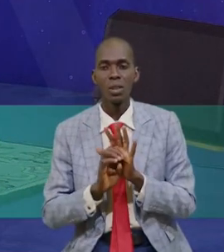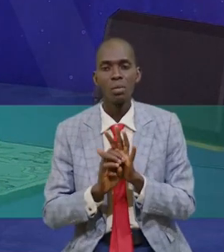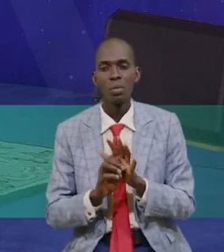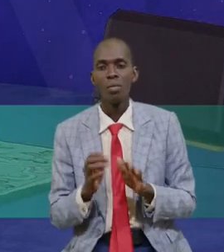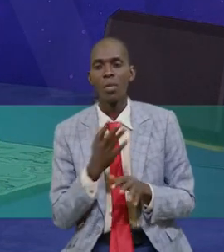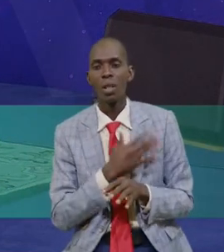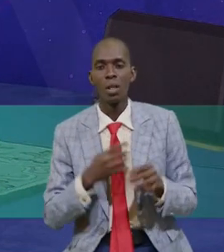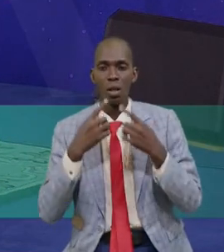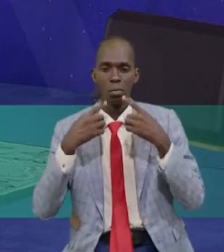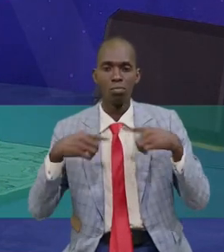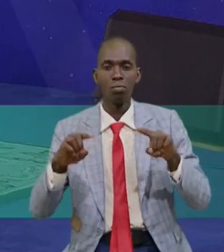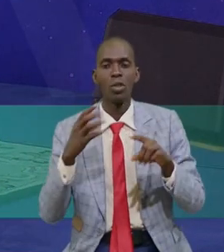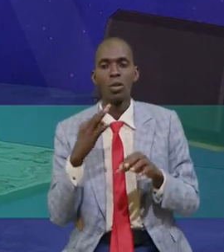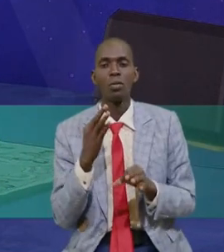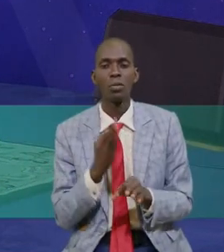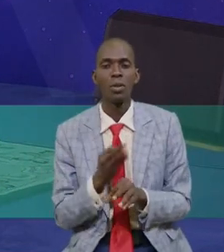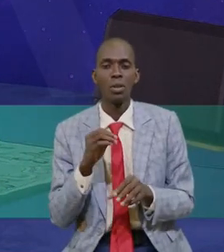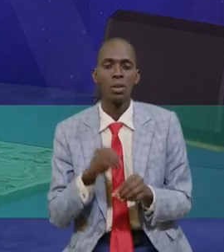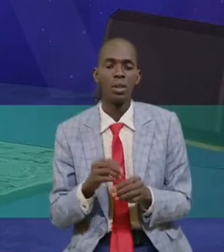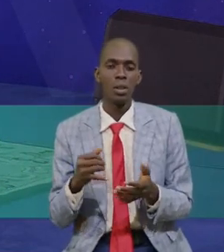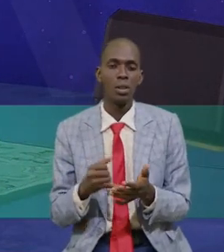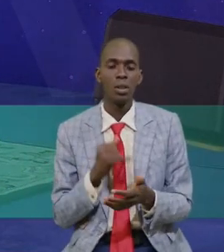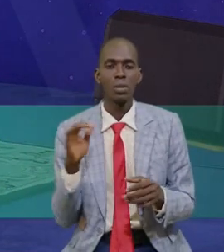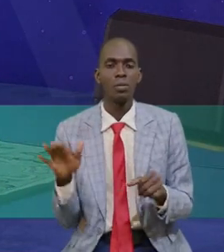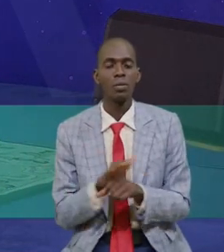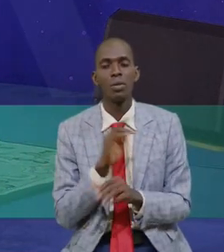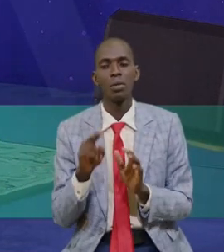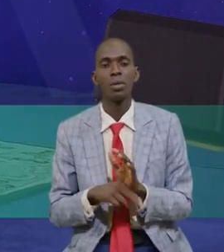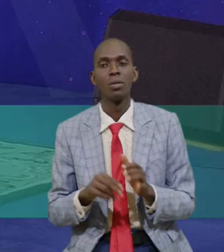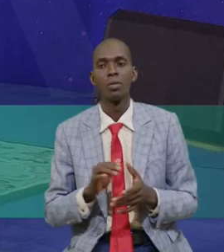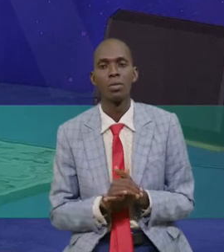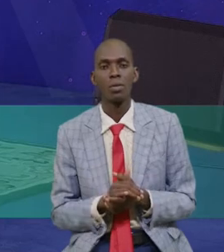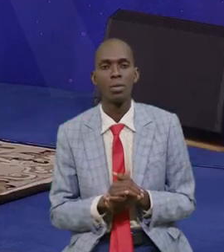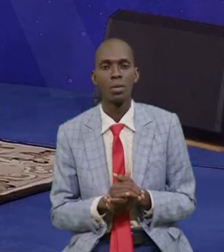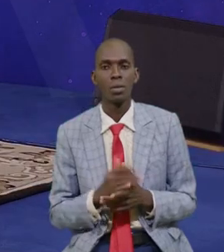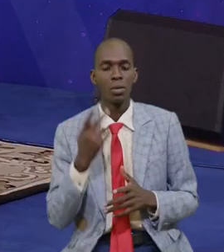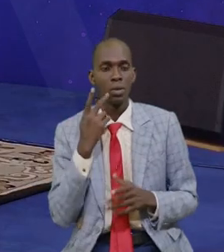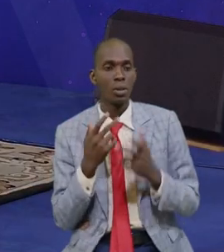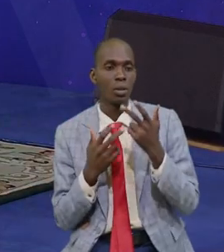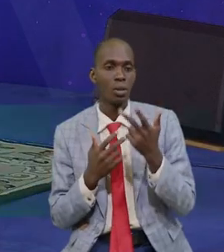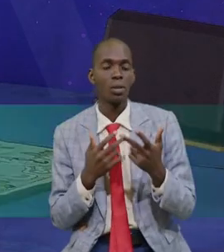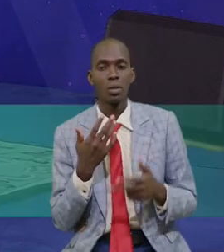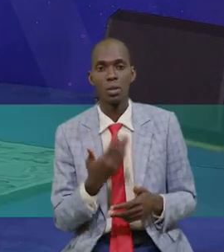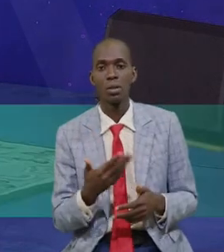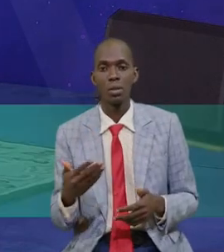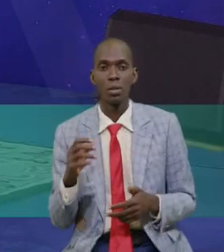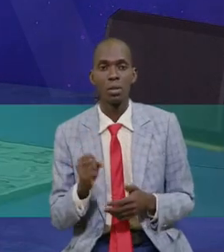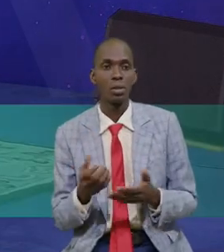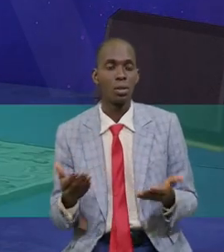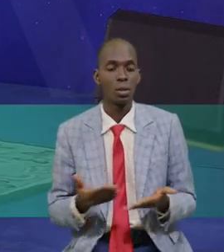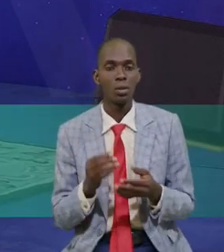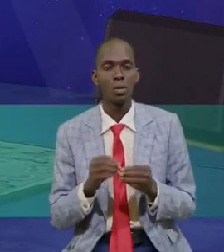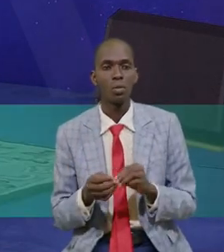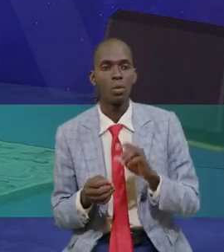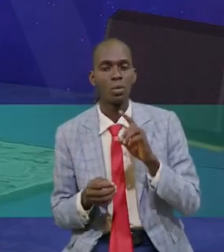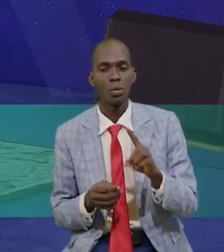faith in its fullness. We're looking at three things here. Number one,